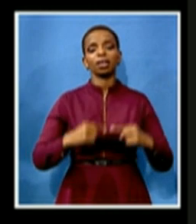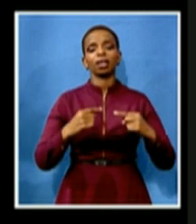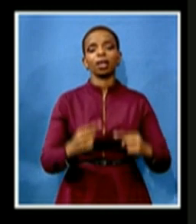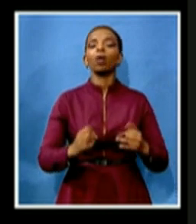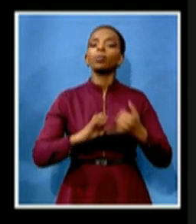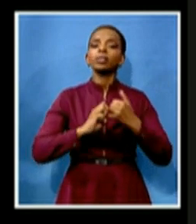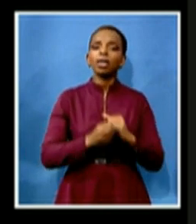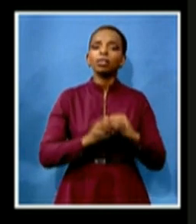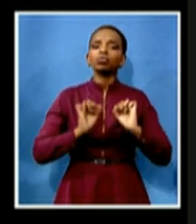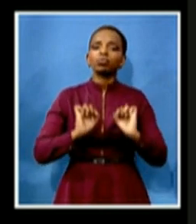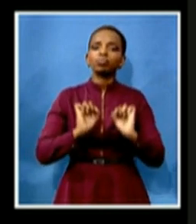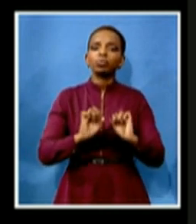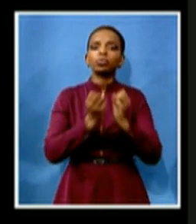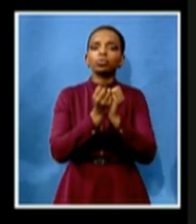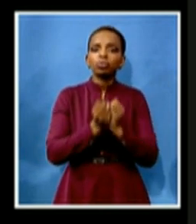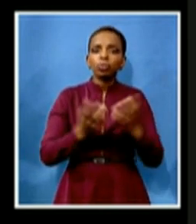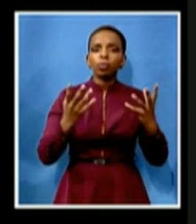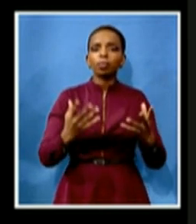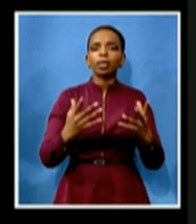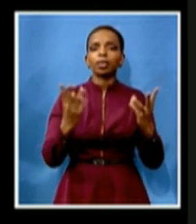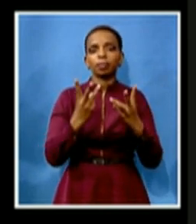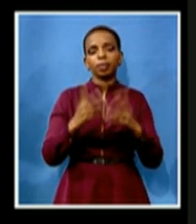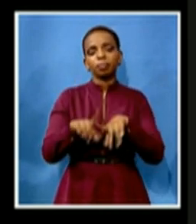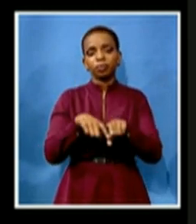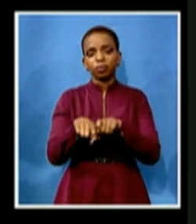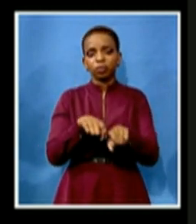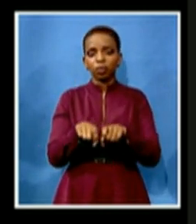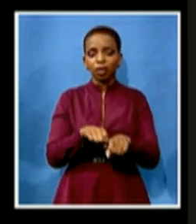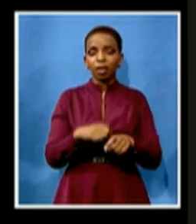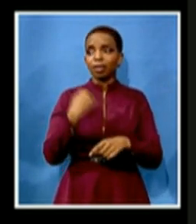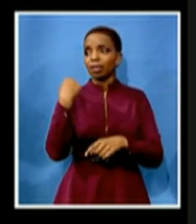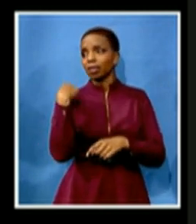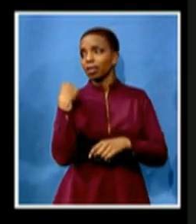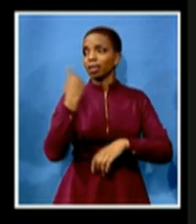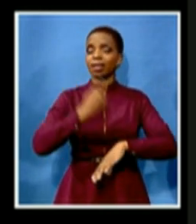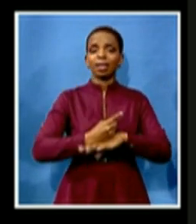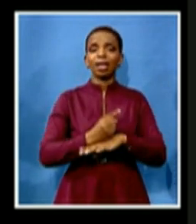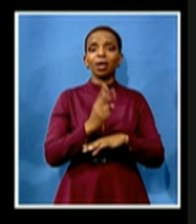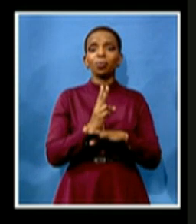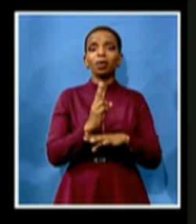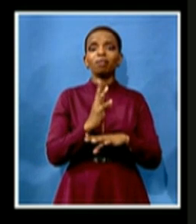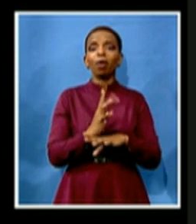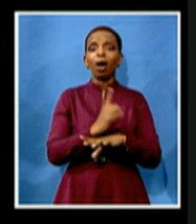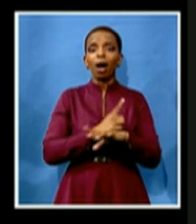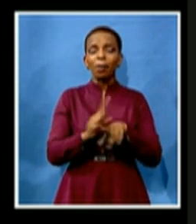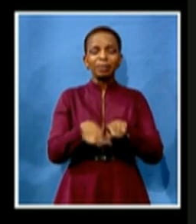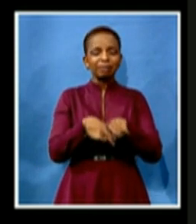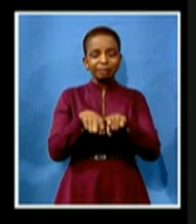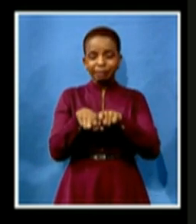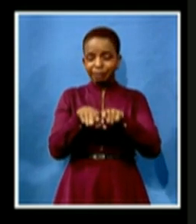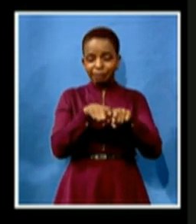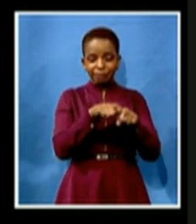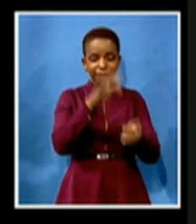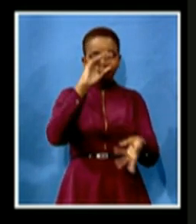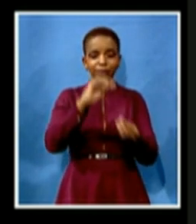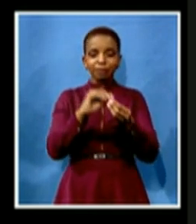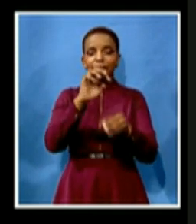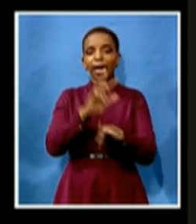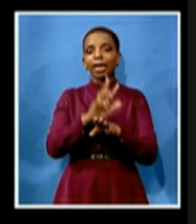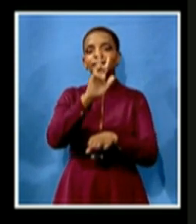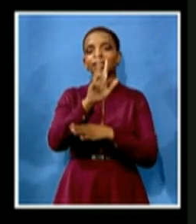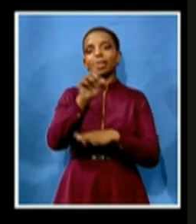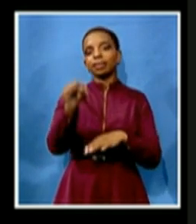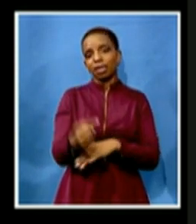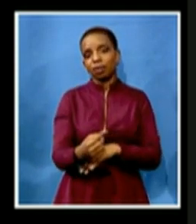doing 18,000 tests in 24 hours. It's something that we would have been much higher if we didn't have the well constraints on